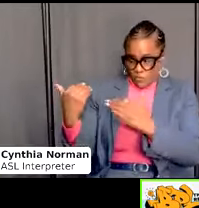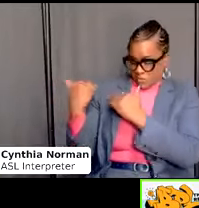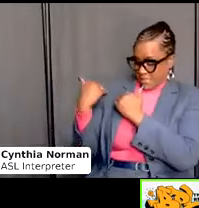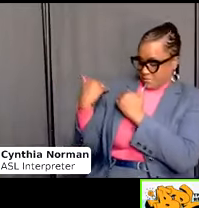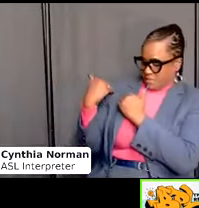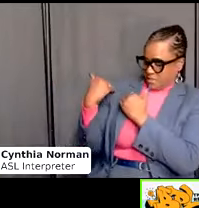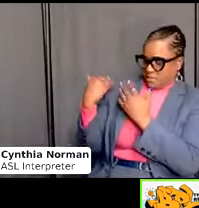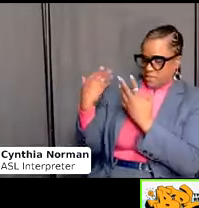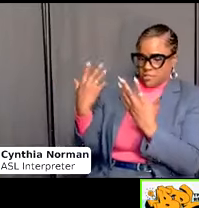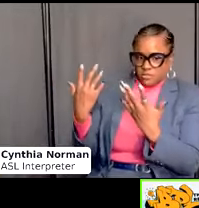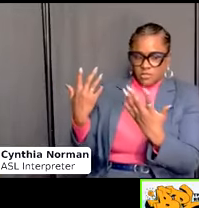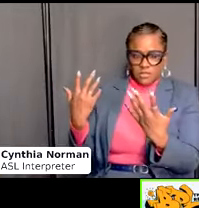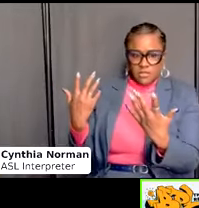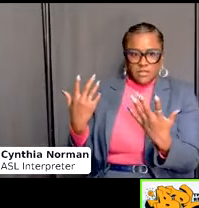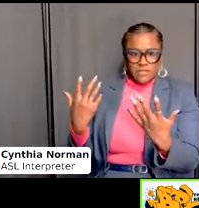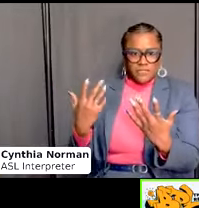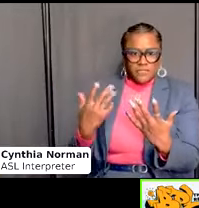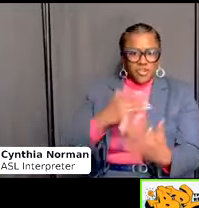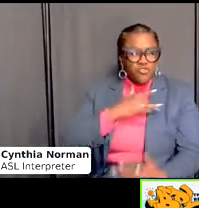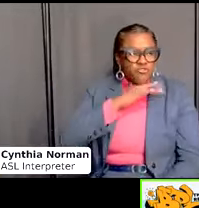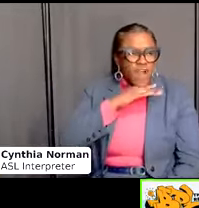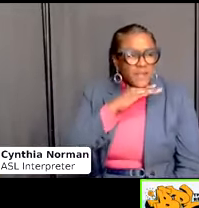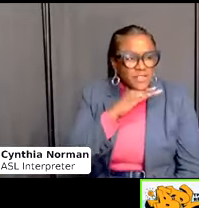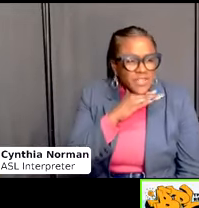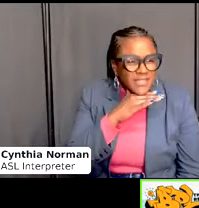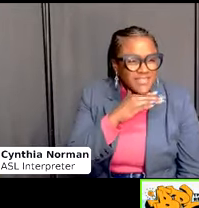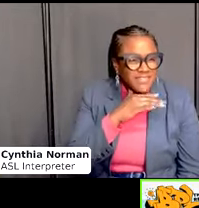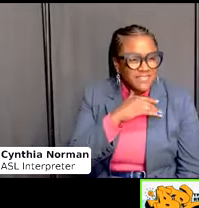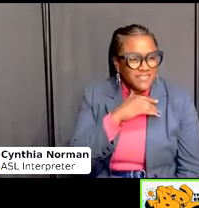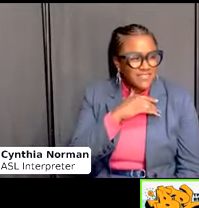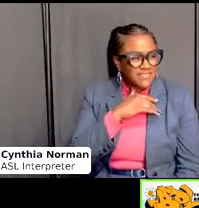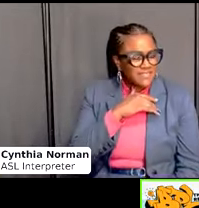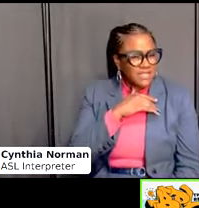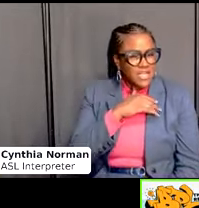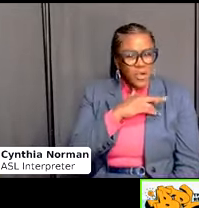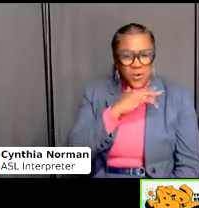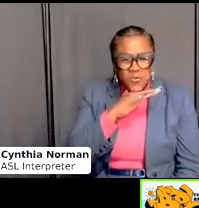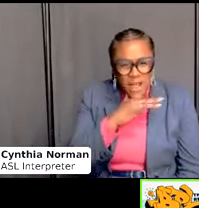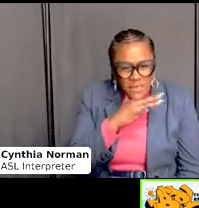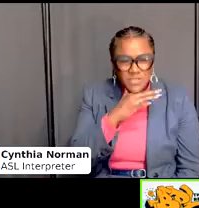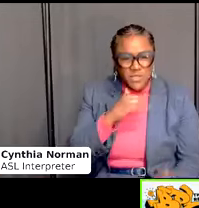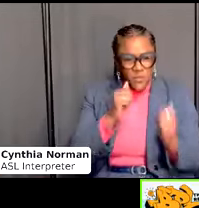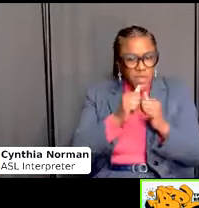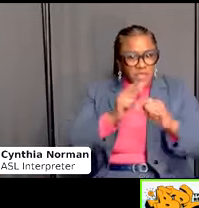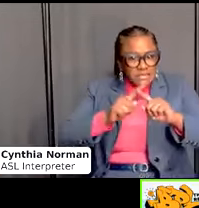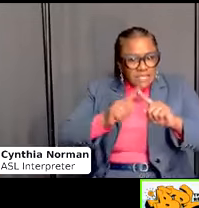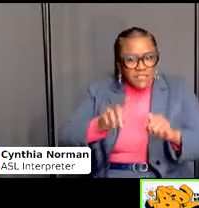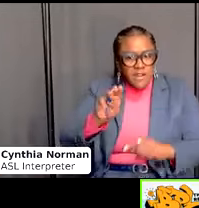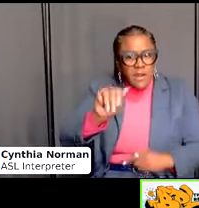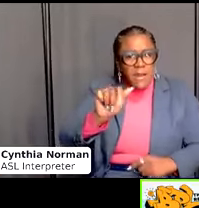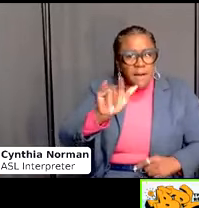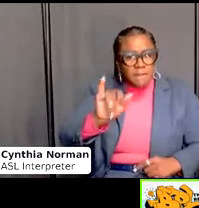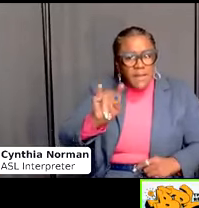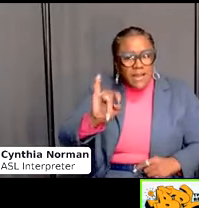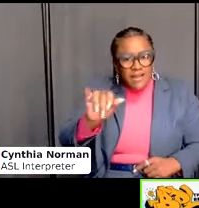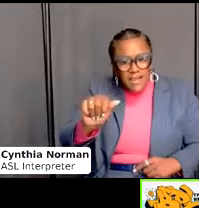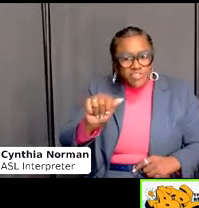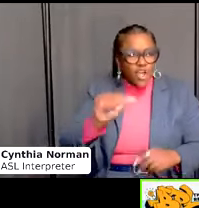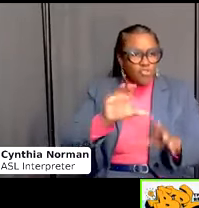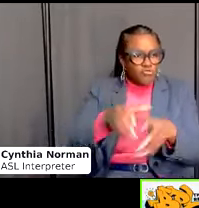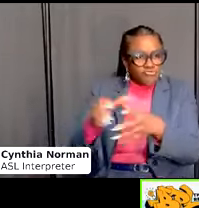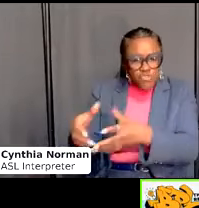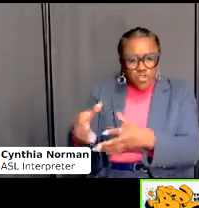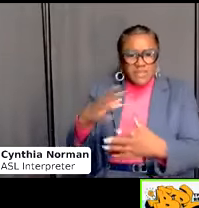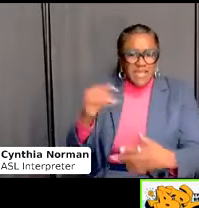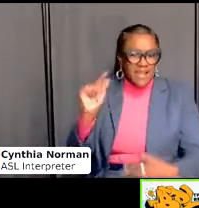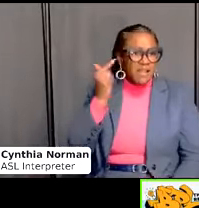do you estimate that corruption in the entire process between the various militia groups and the government, maybe even